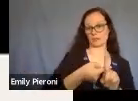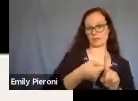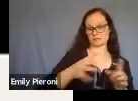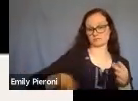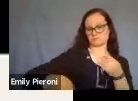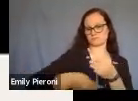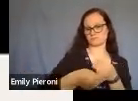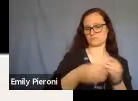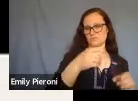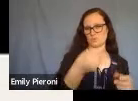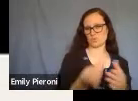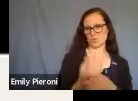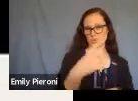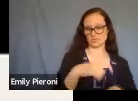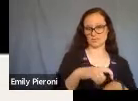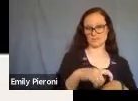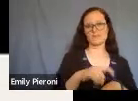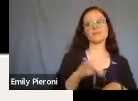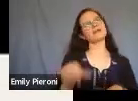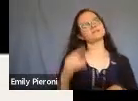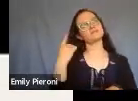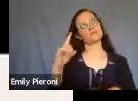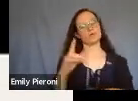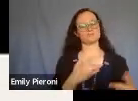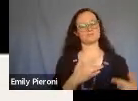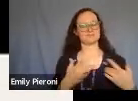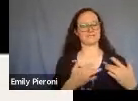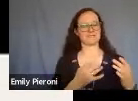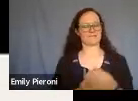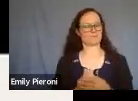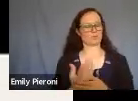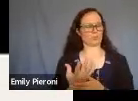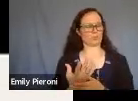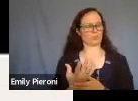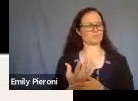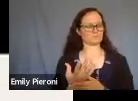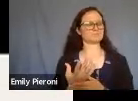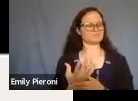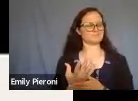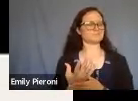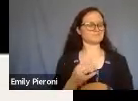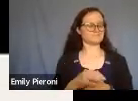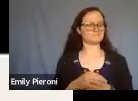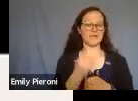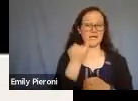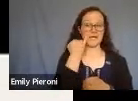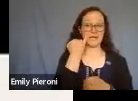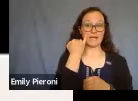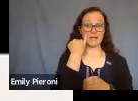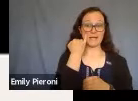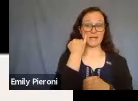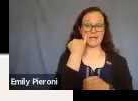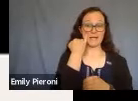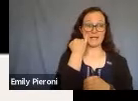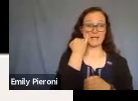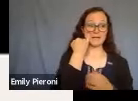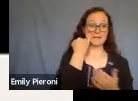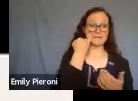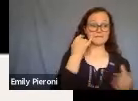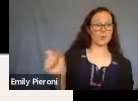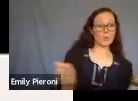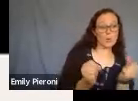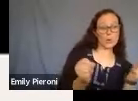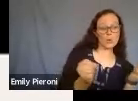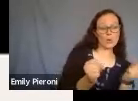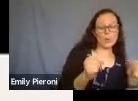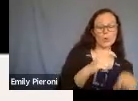that's for sensitive crops. And if you mix your crop up with cold season crops like spinach